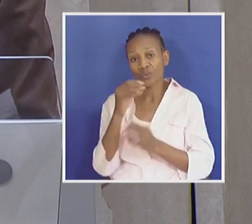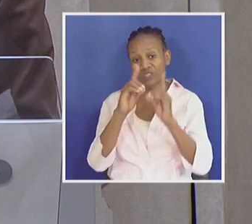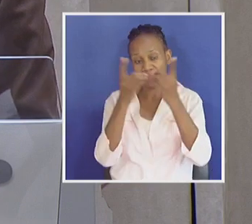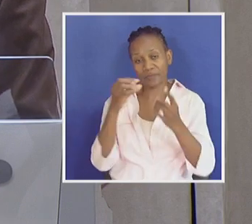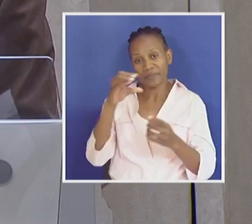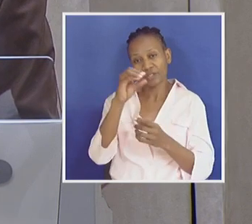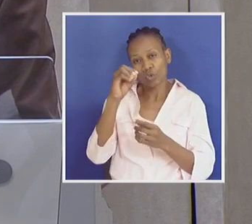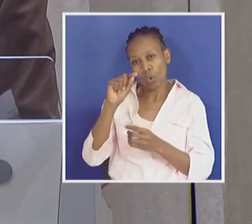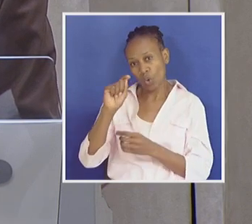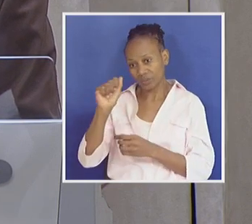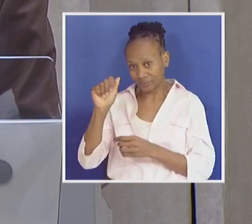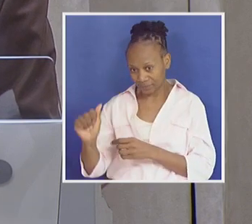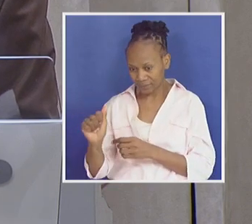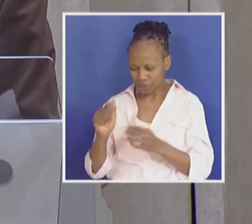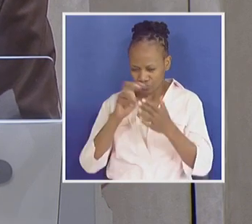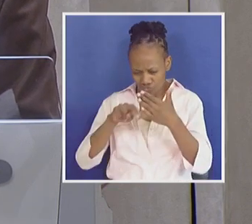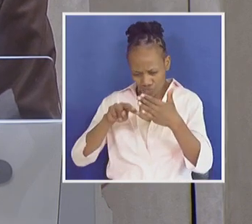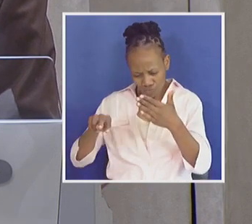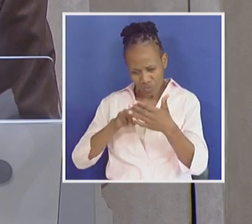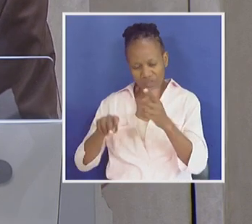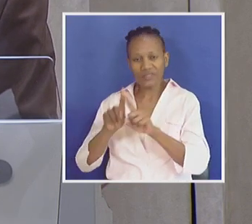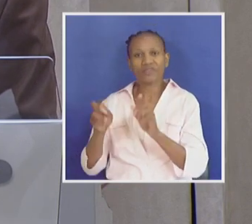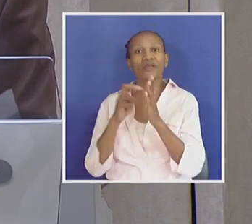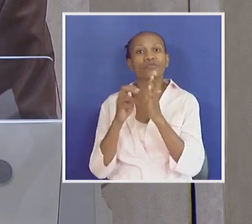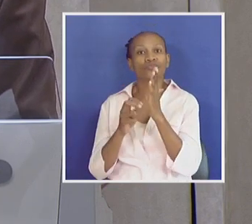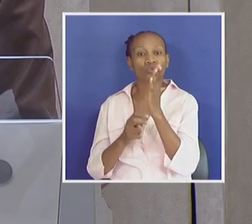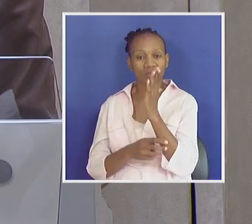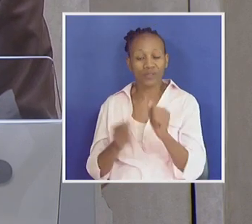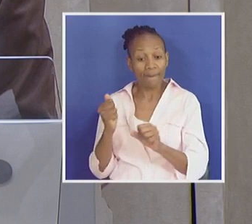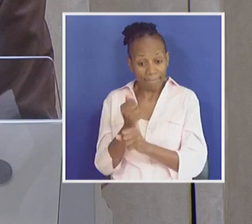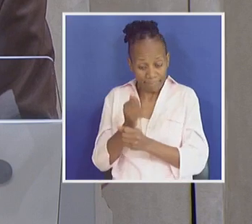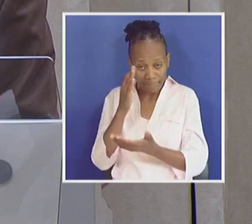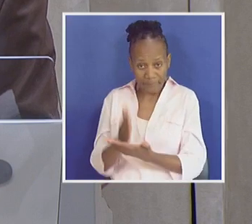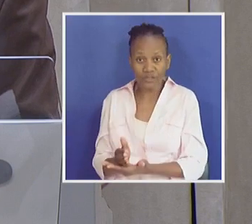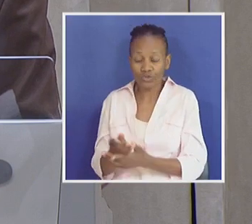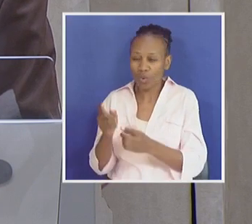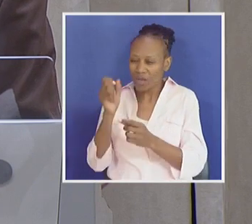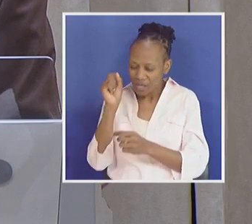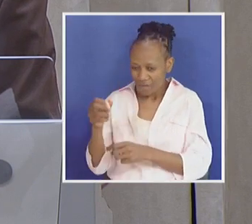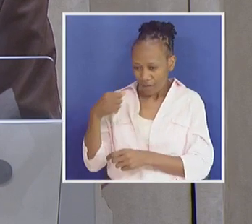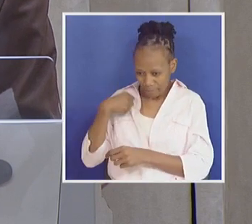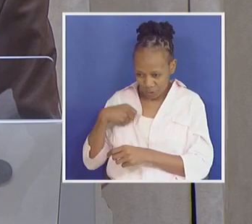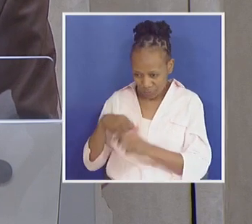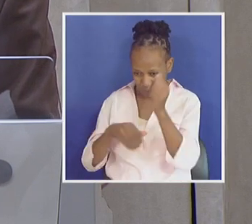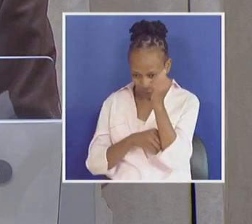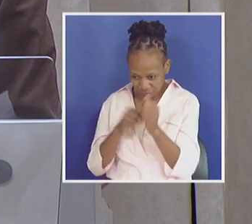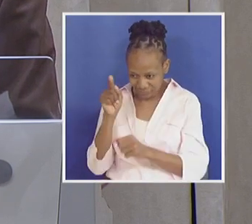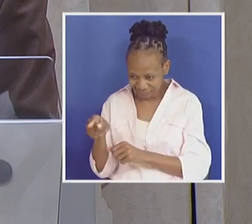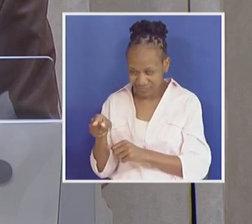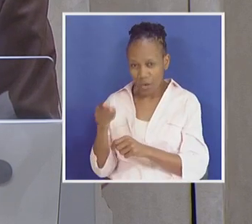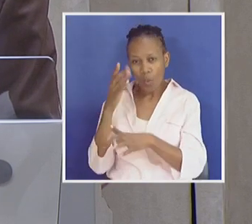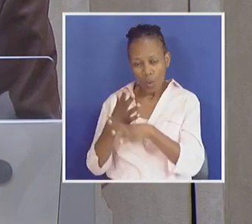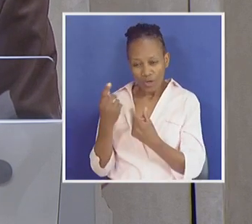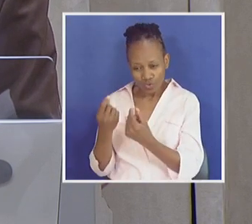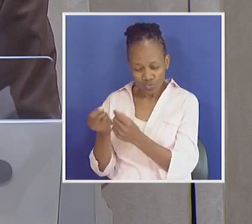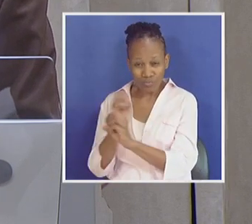possible legislative amendment of the Structures Act to ensure that where municipal councillors are not constituted or not discharging